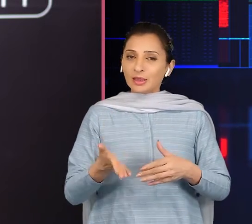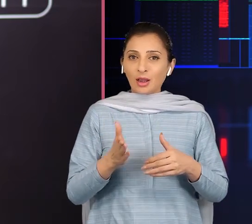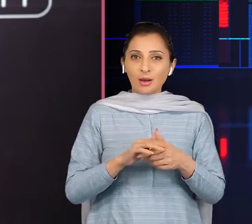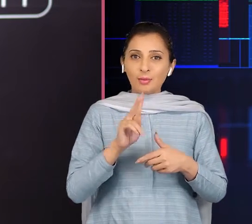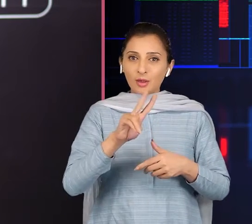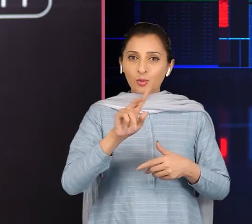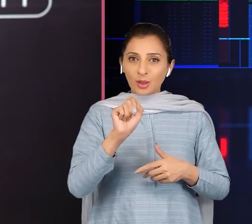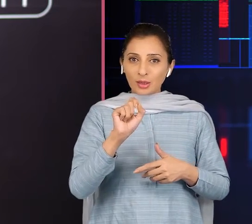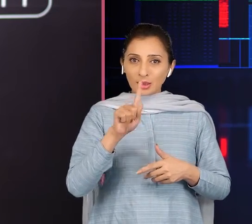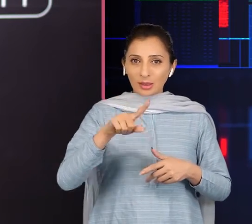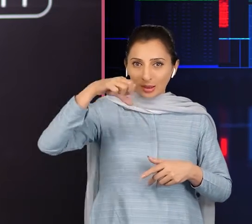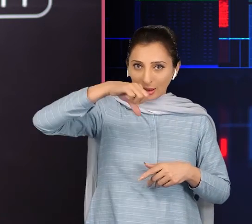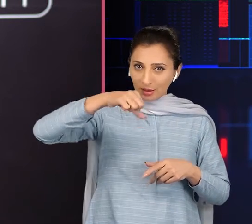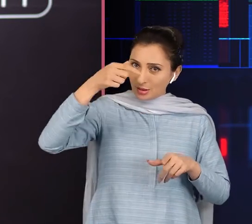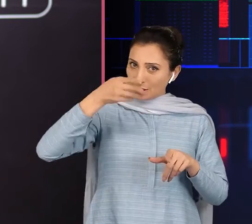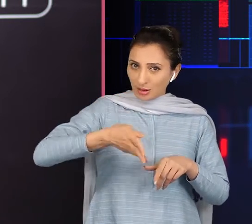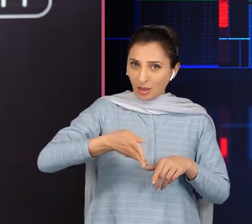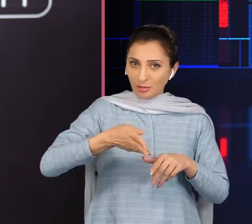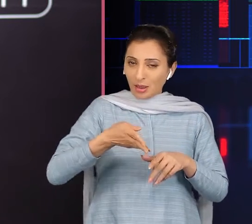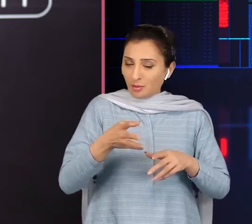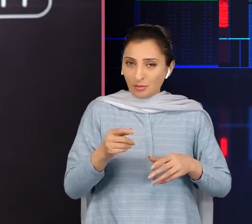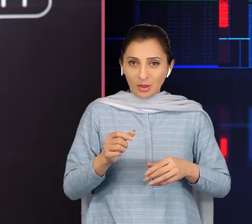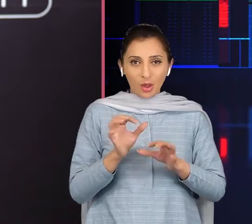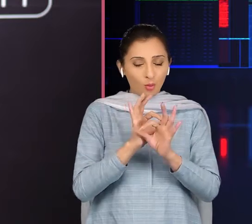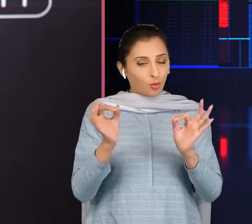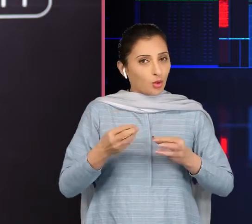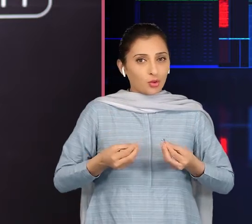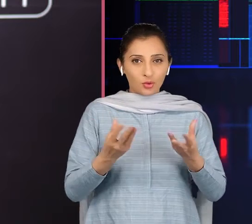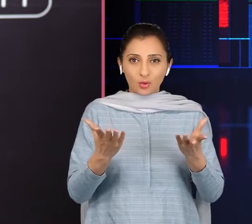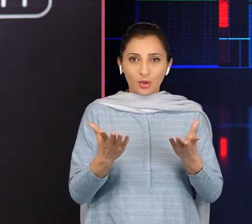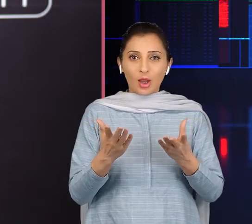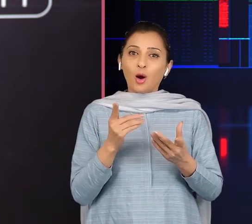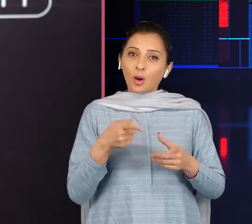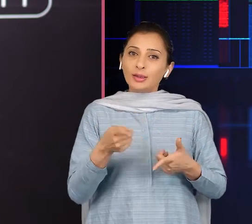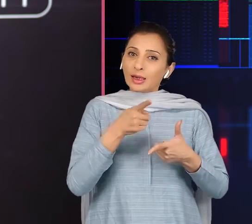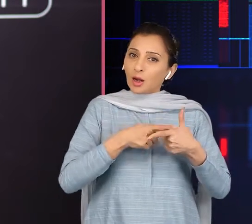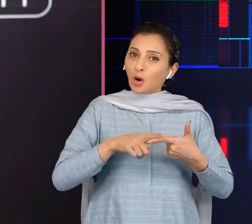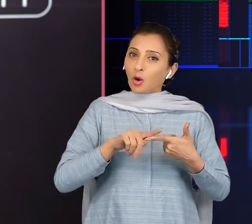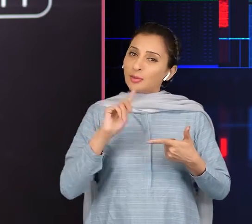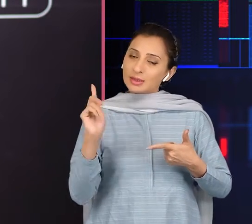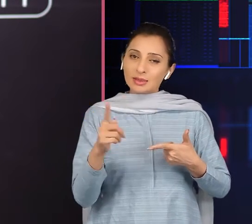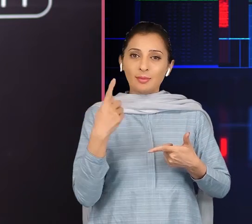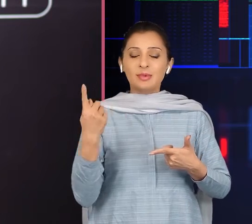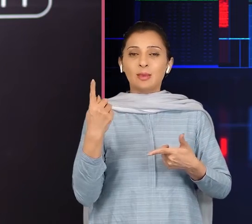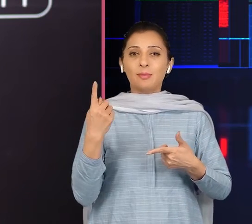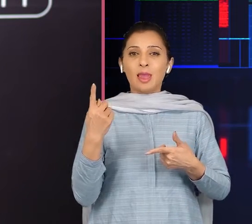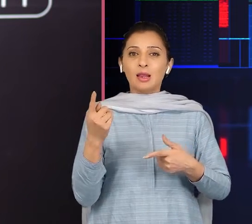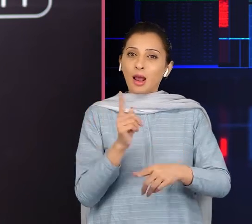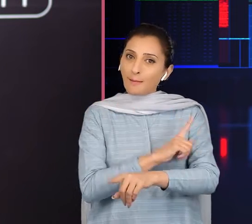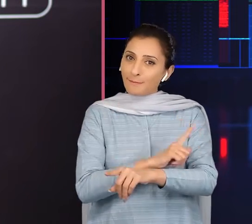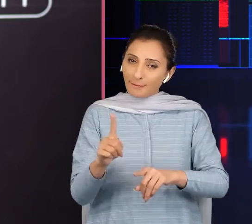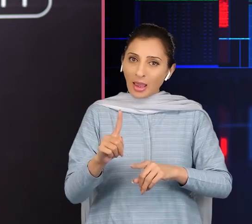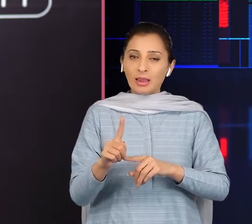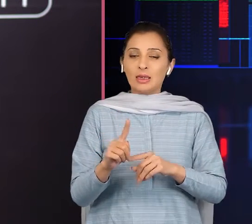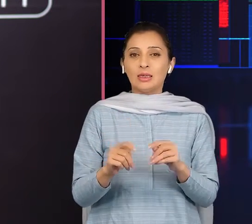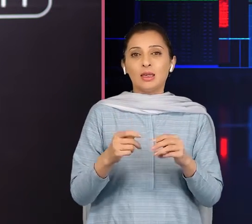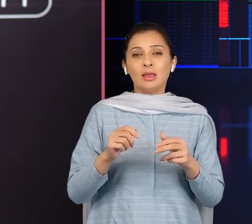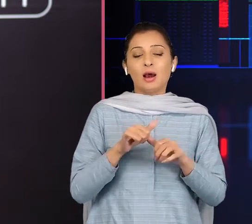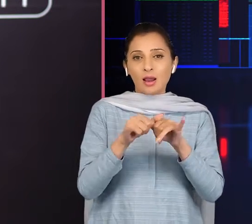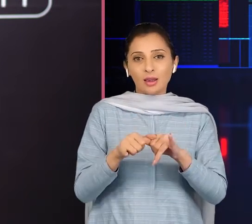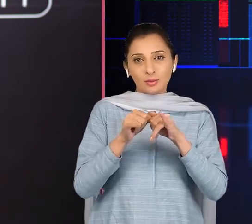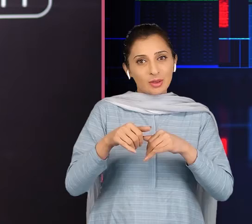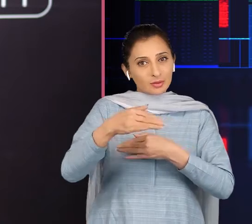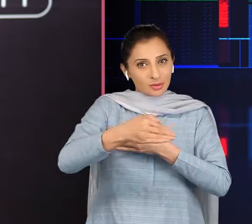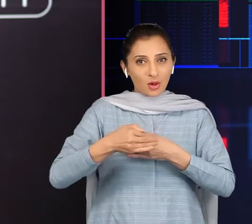operational in 2019. And that was the first animal shelter in Lahore. That facility houses